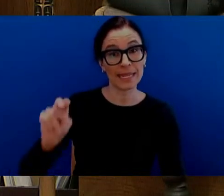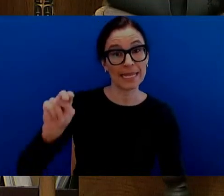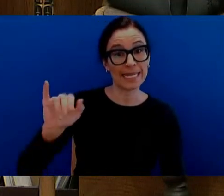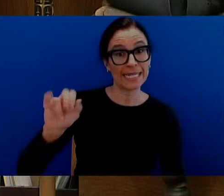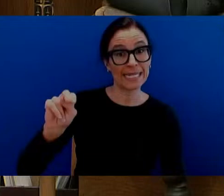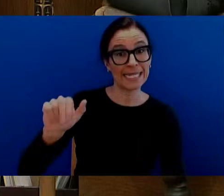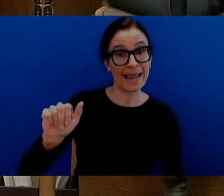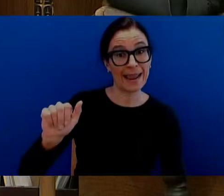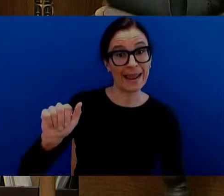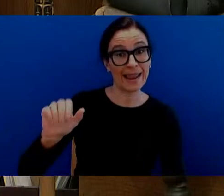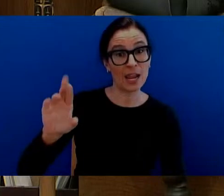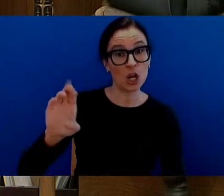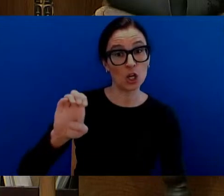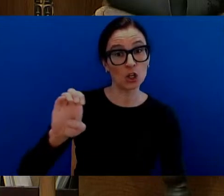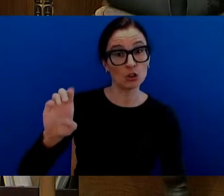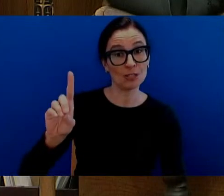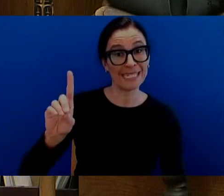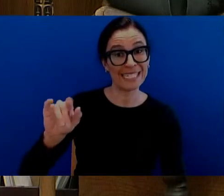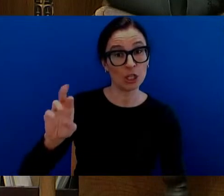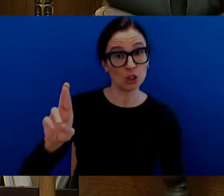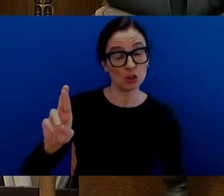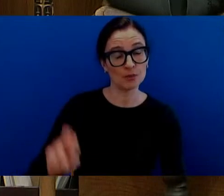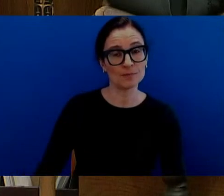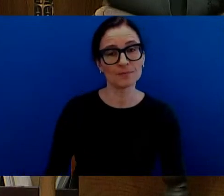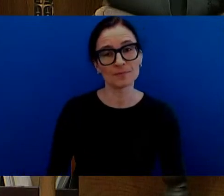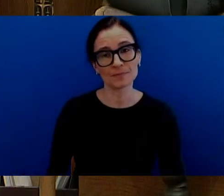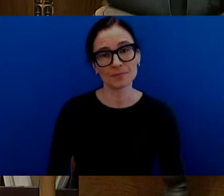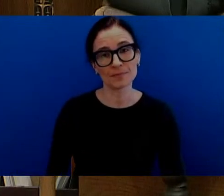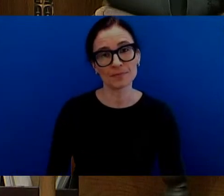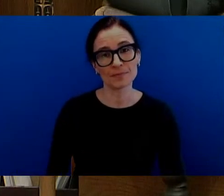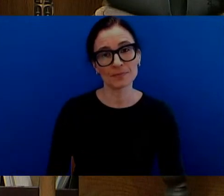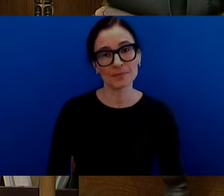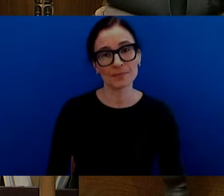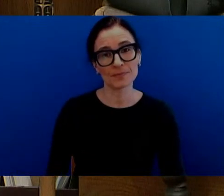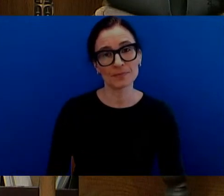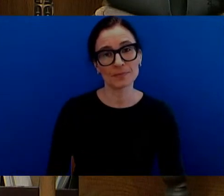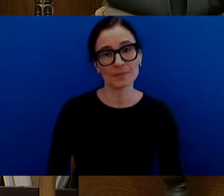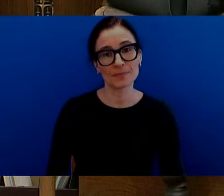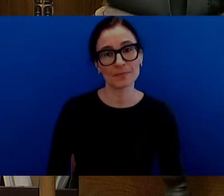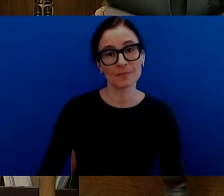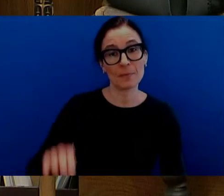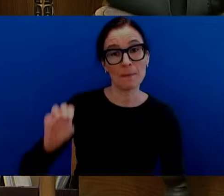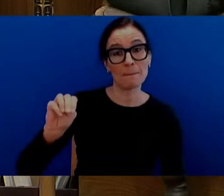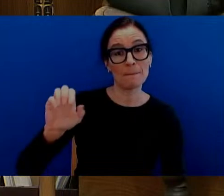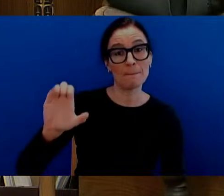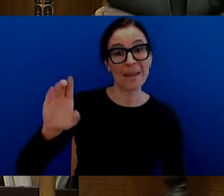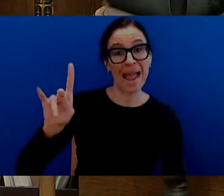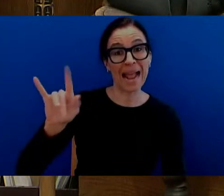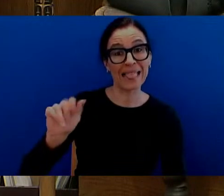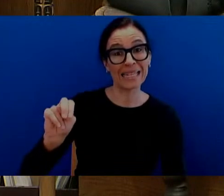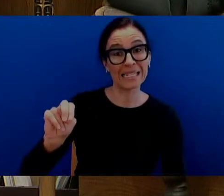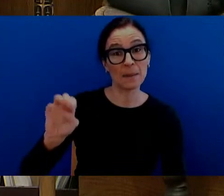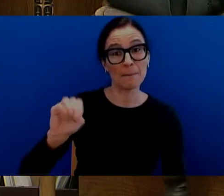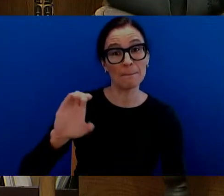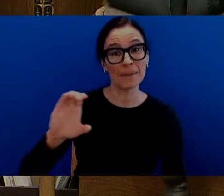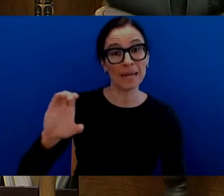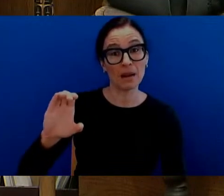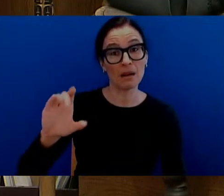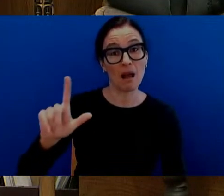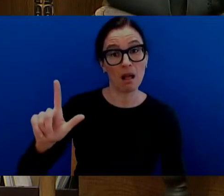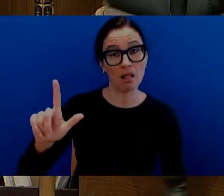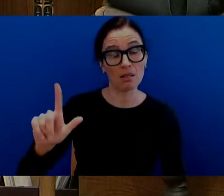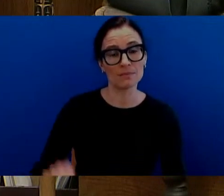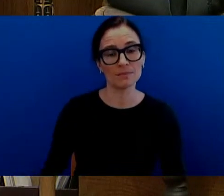BC. West Vancouver Capilano, Lynn Block, Conservative Party of BC. West Vancouver Sea to